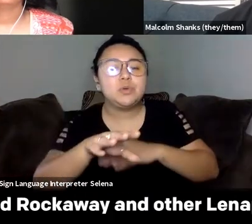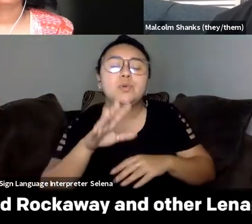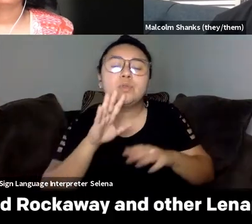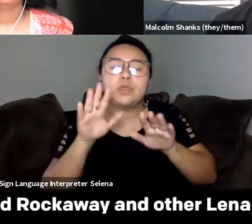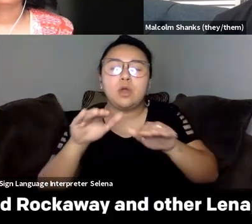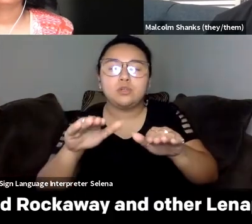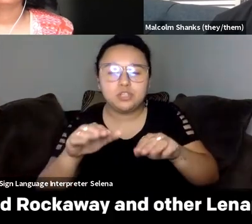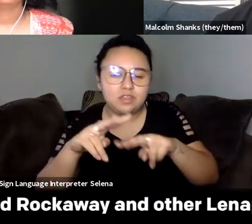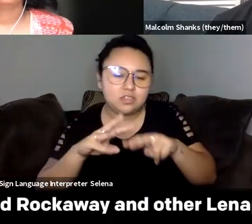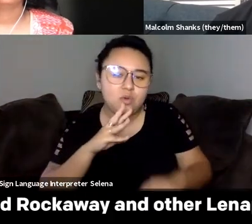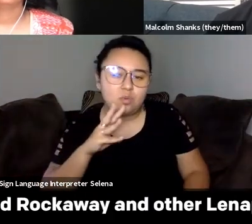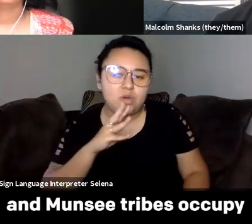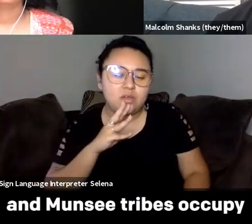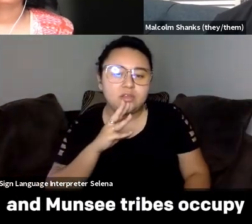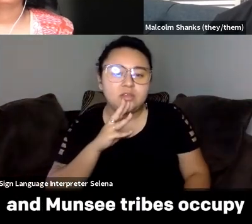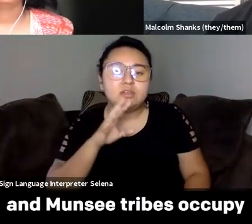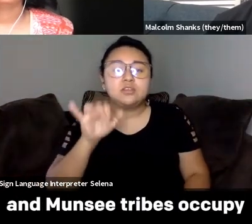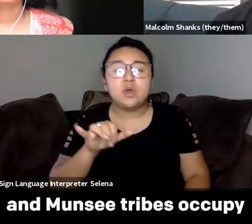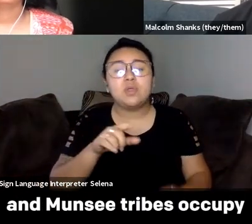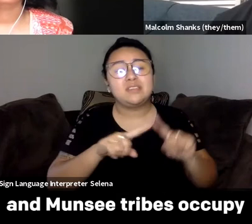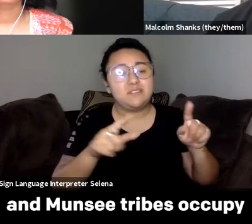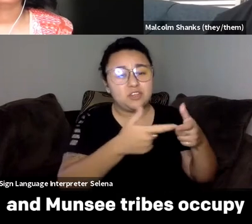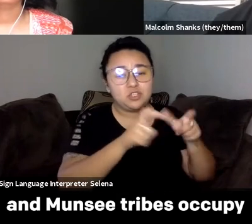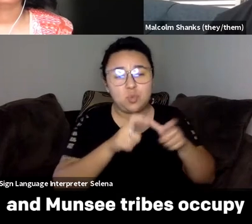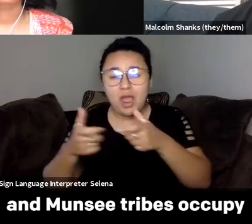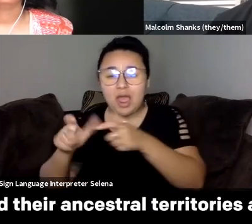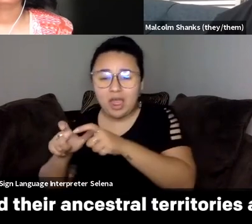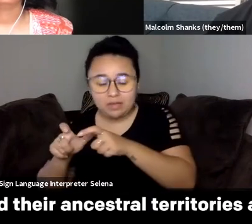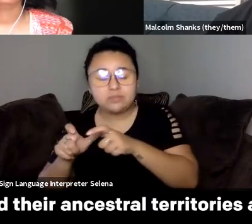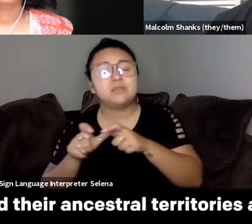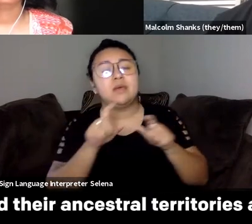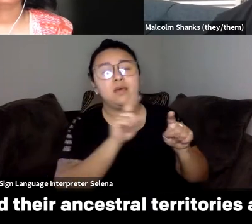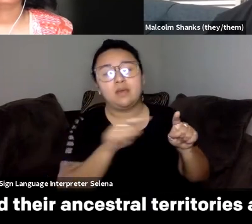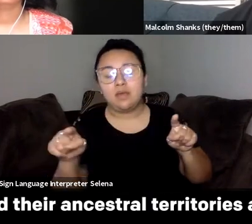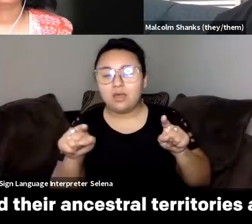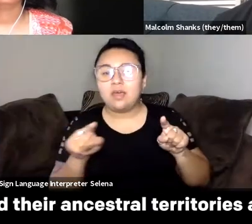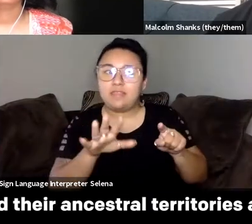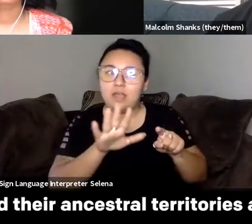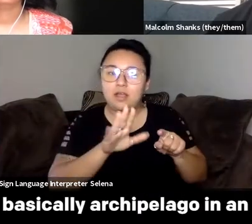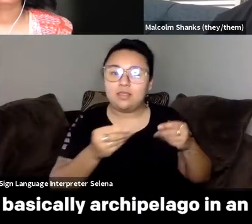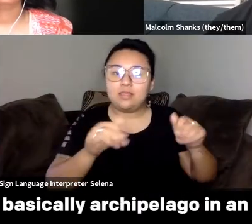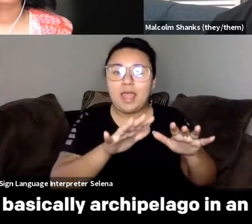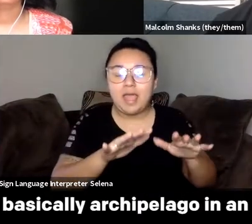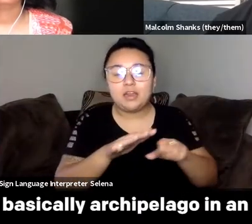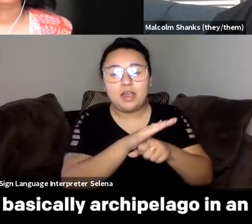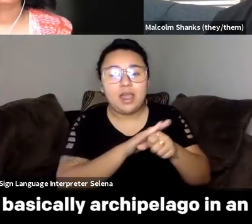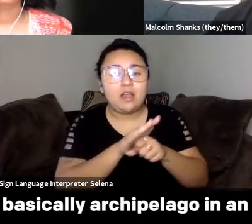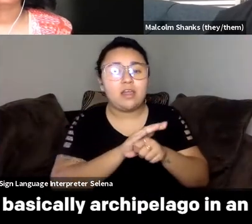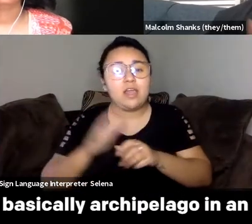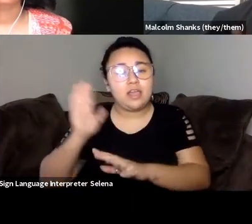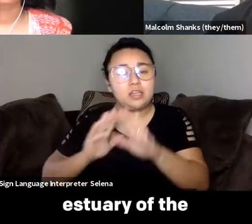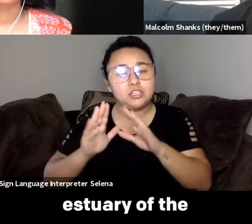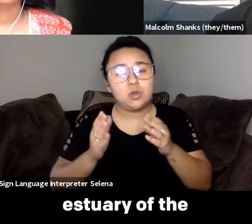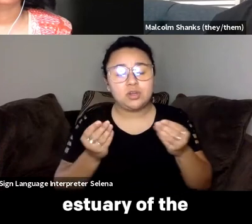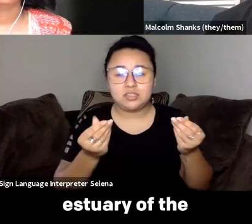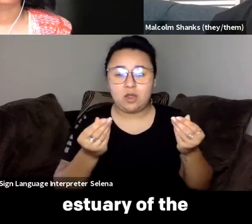the areas that the Canarsie and Rockaway and other Lenape and Munsee tribes occupy and their ancestral territories are